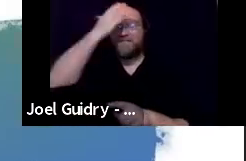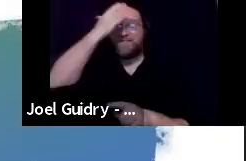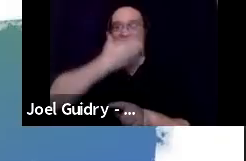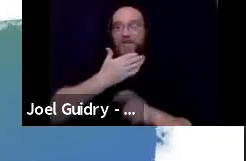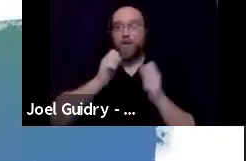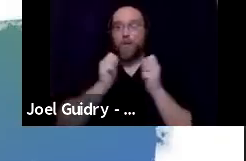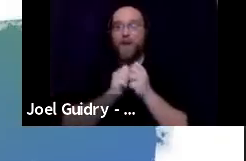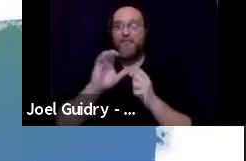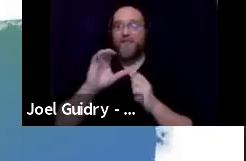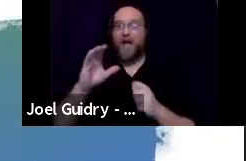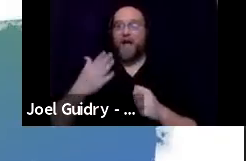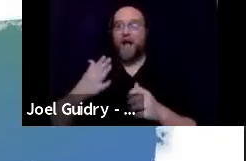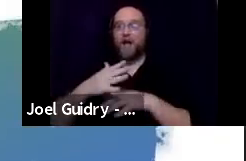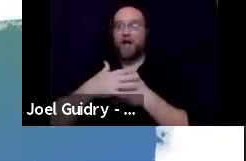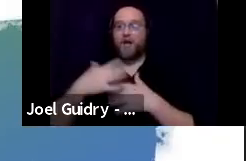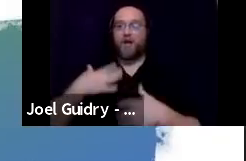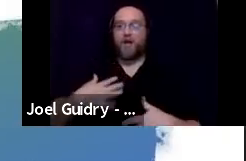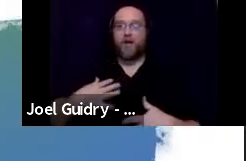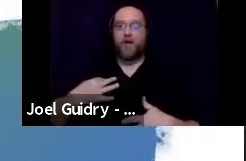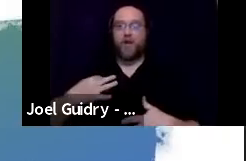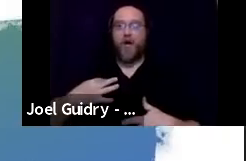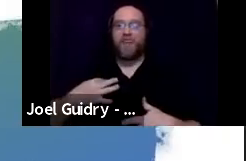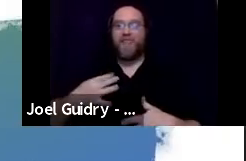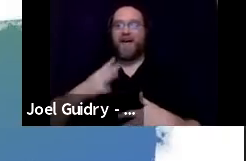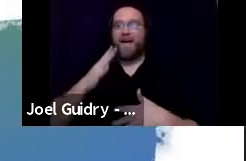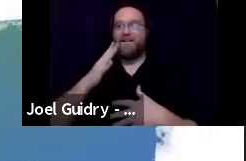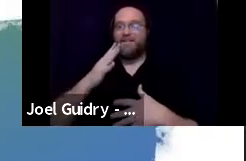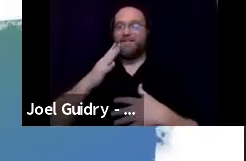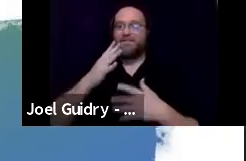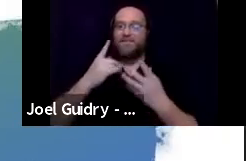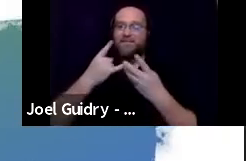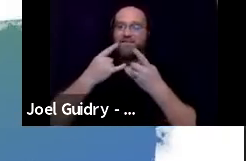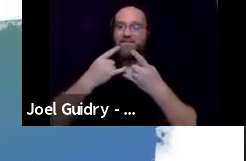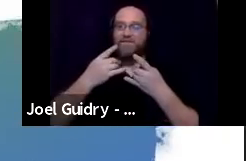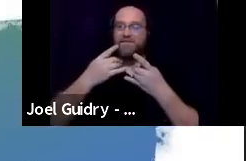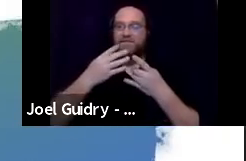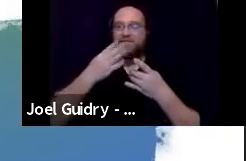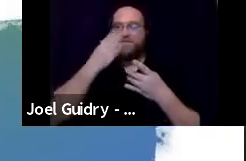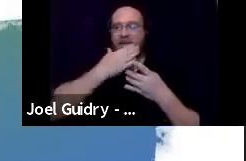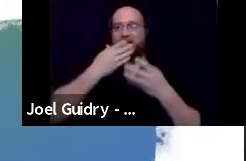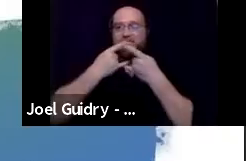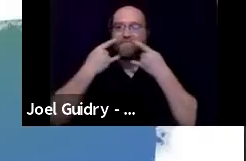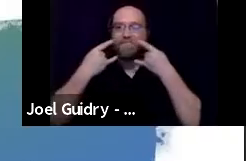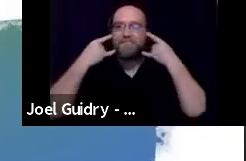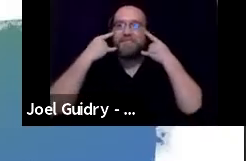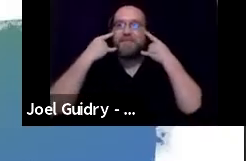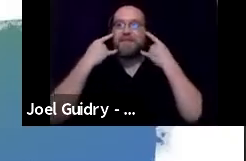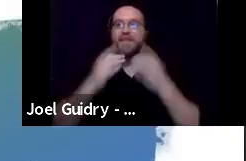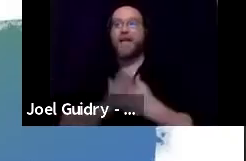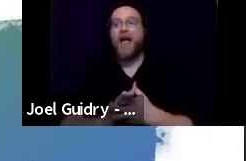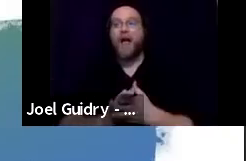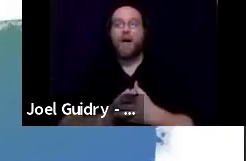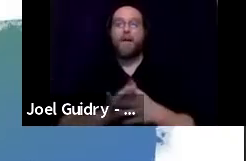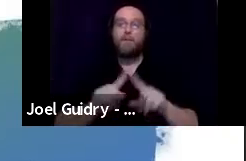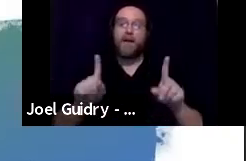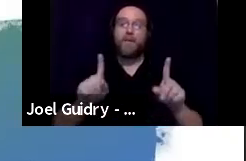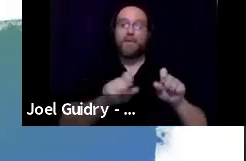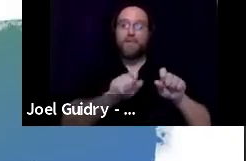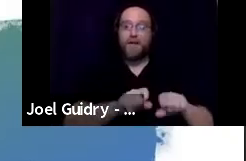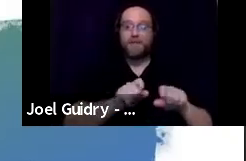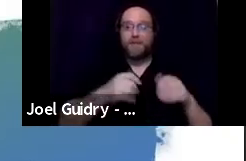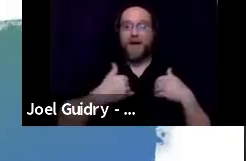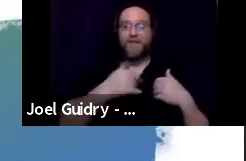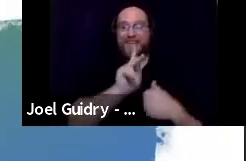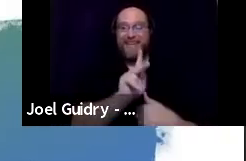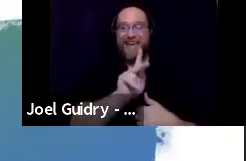be accessible, but it would probably be best to have non-cloth disposable masks such as a dust mask,